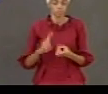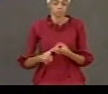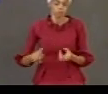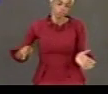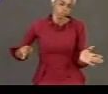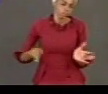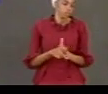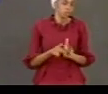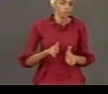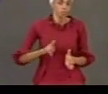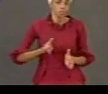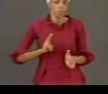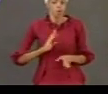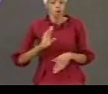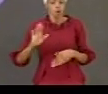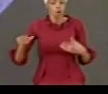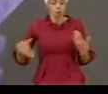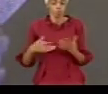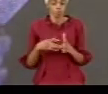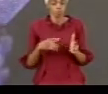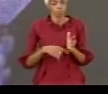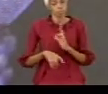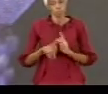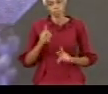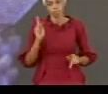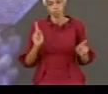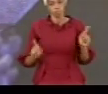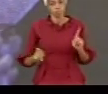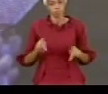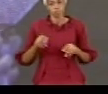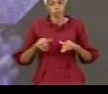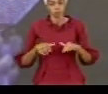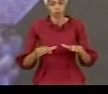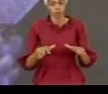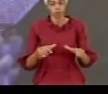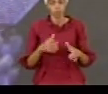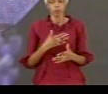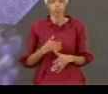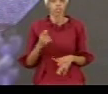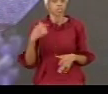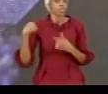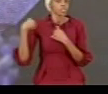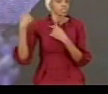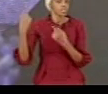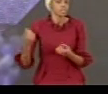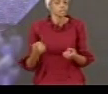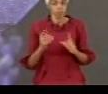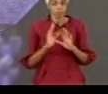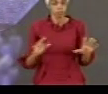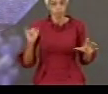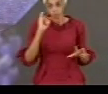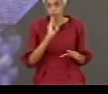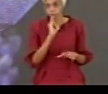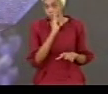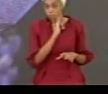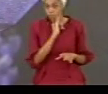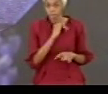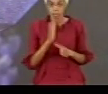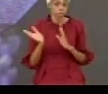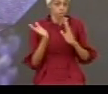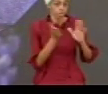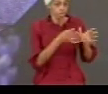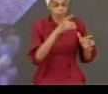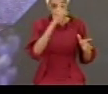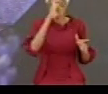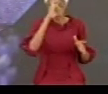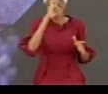this whole assembly. Since the children of Israel left Egypt, murmuring, complaining,